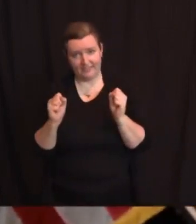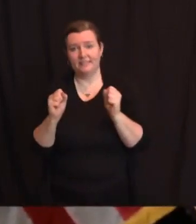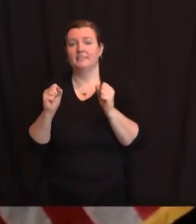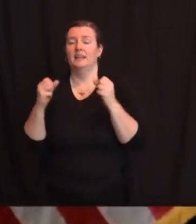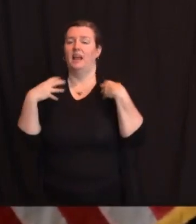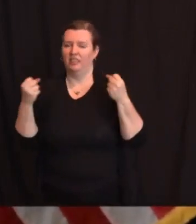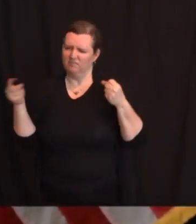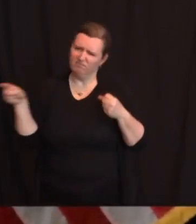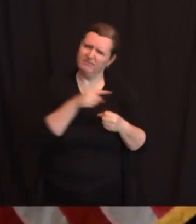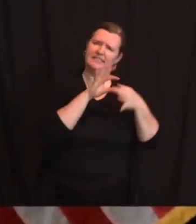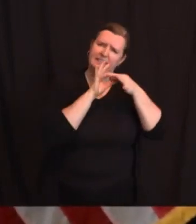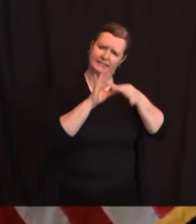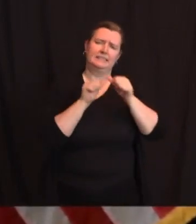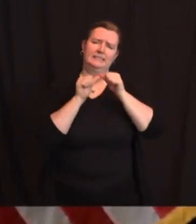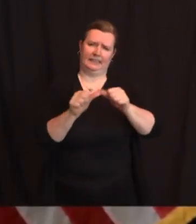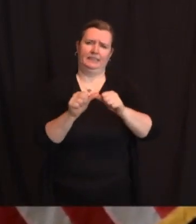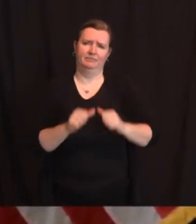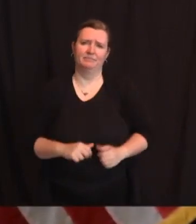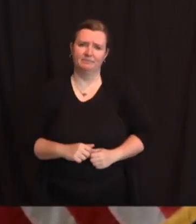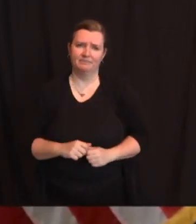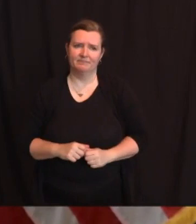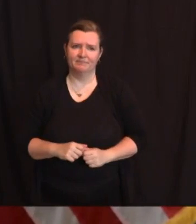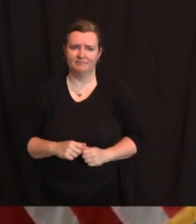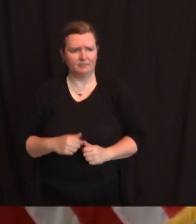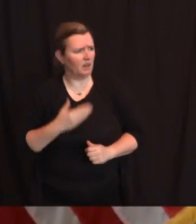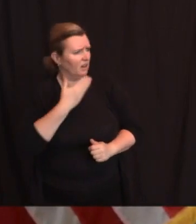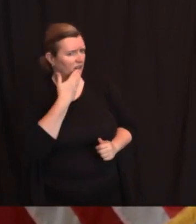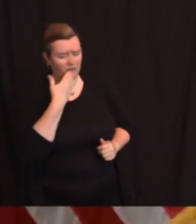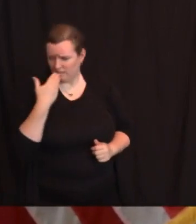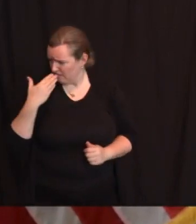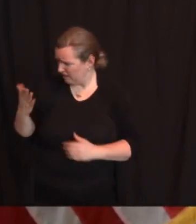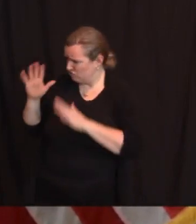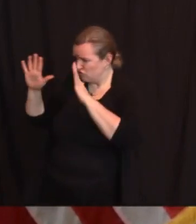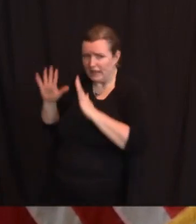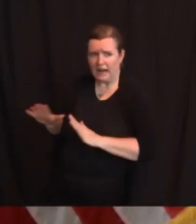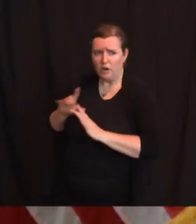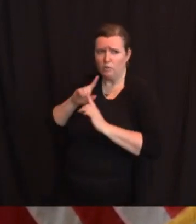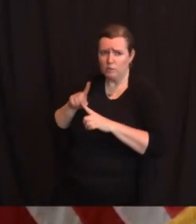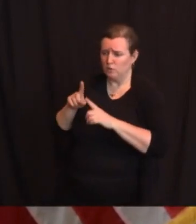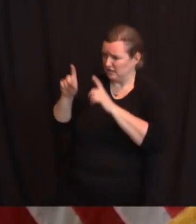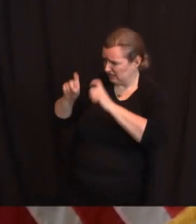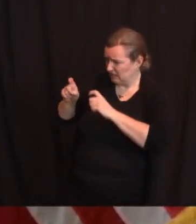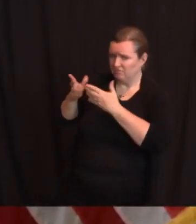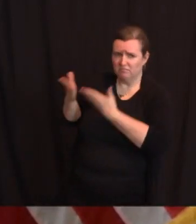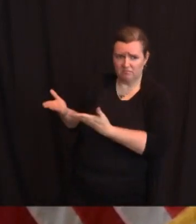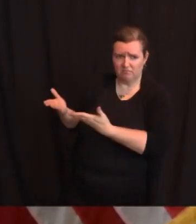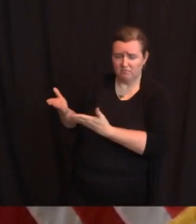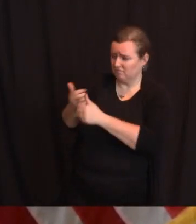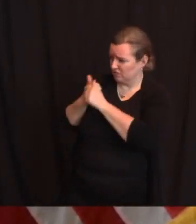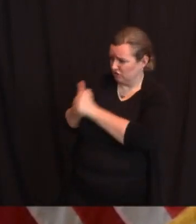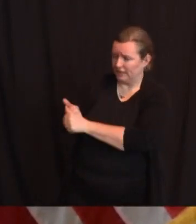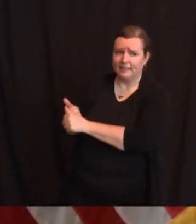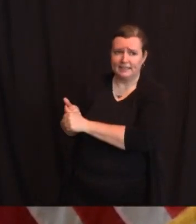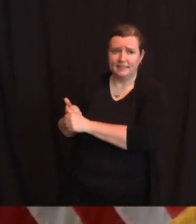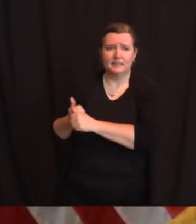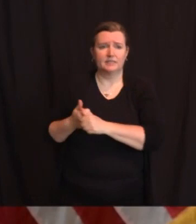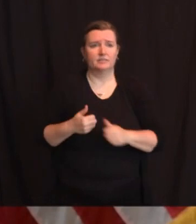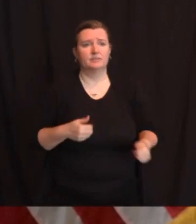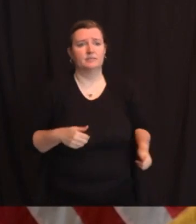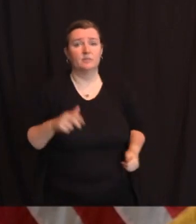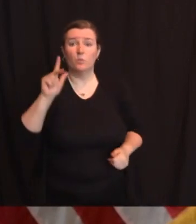of the above and for your great leadership on both testing and contact tracing. And again, the last point on positivity, 23%,